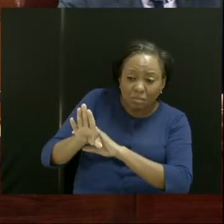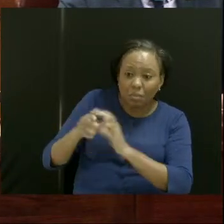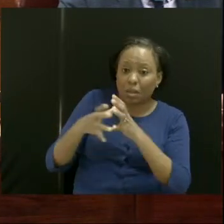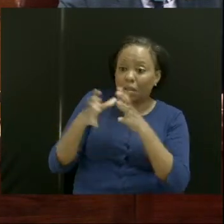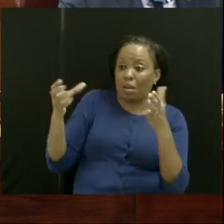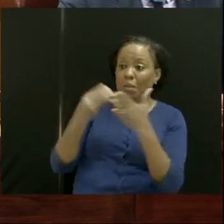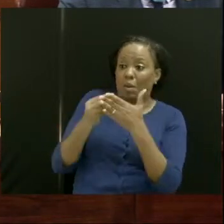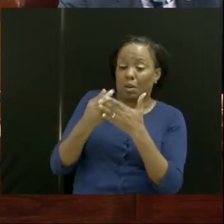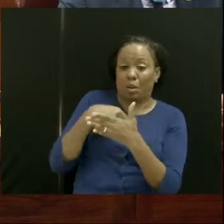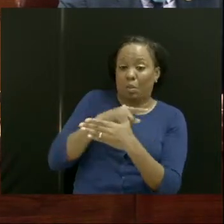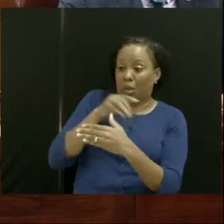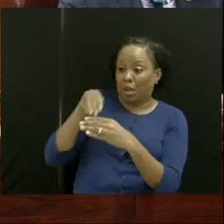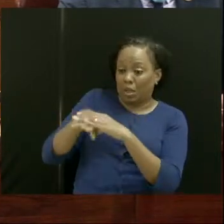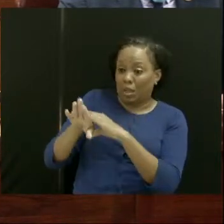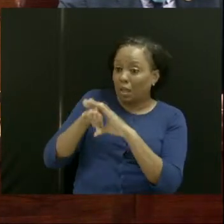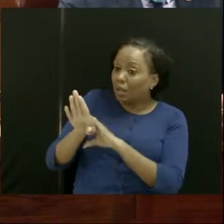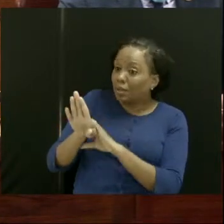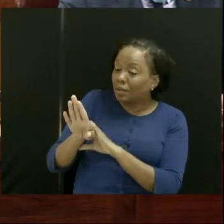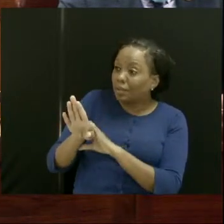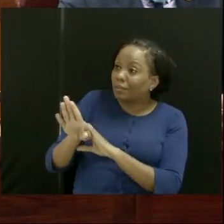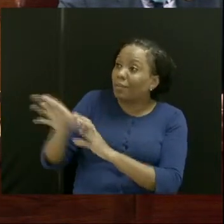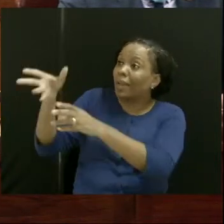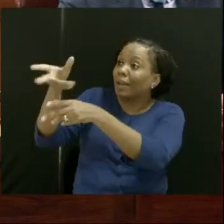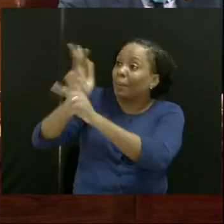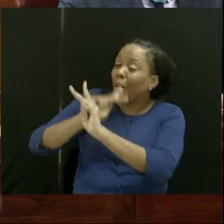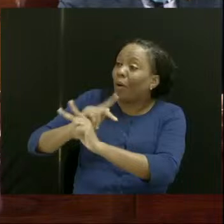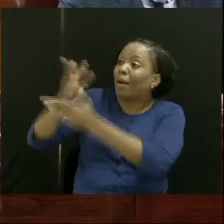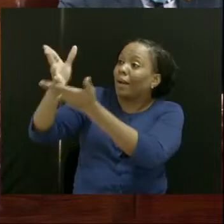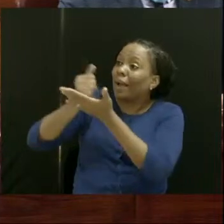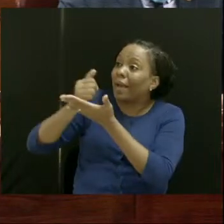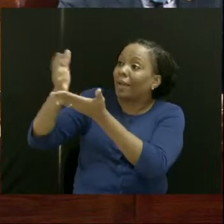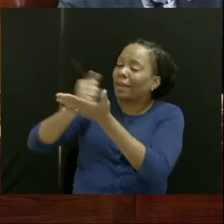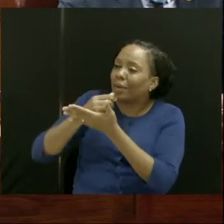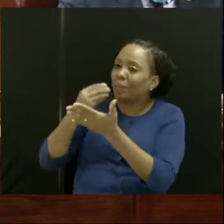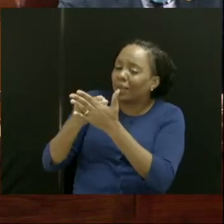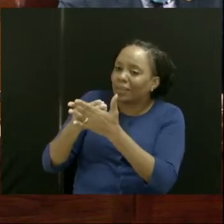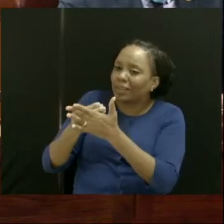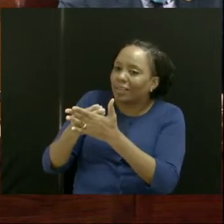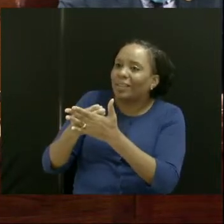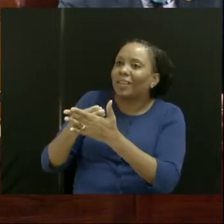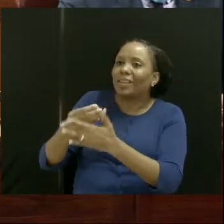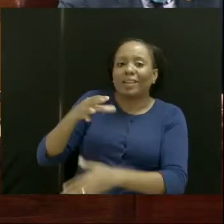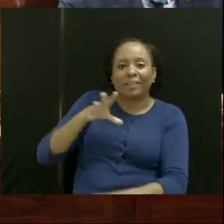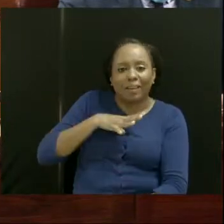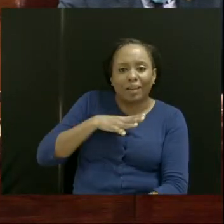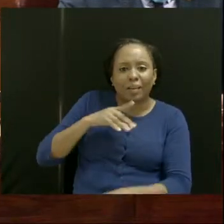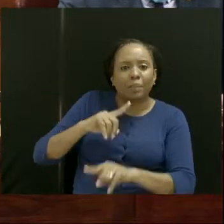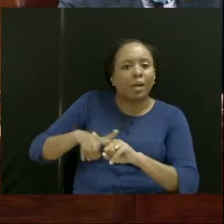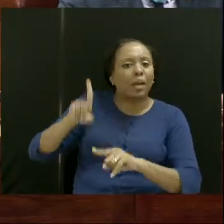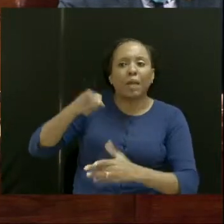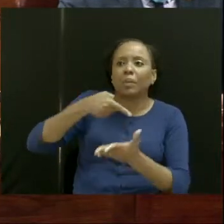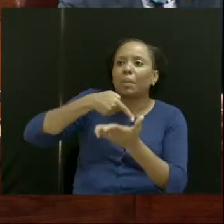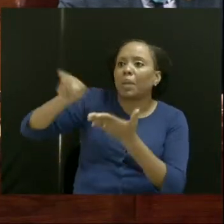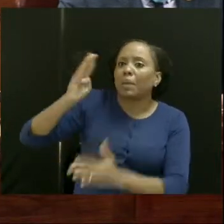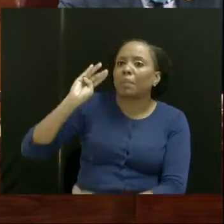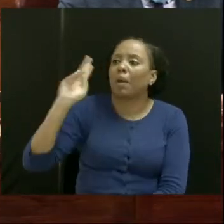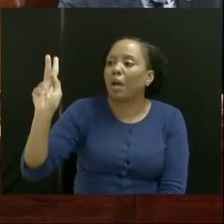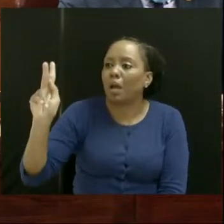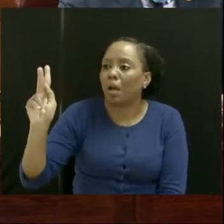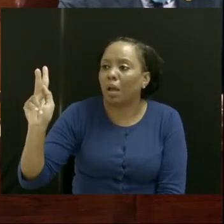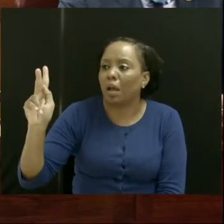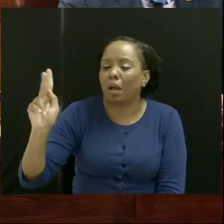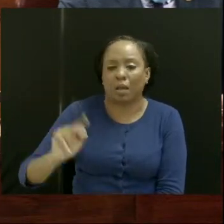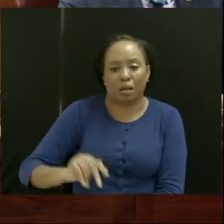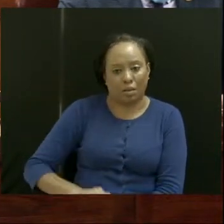money we have to repay. We may boast that the interest rate at which we repay is